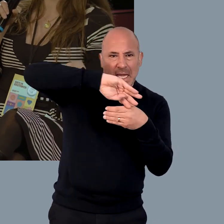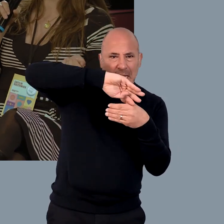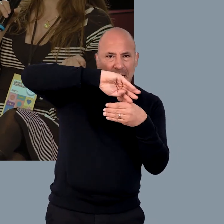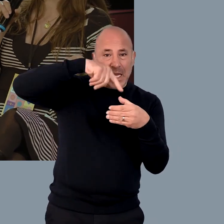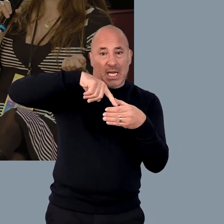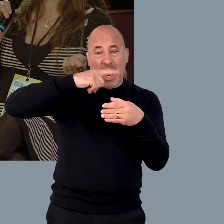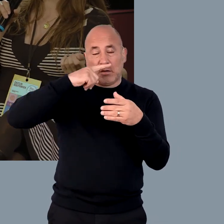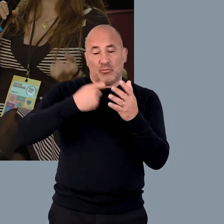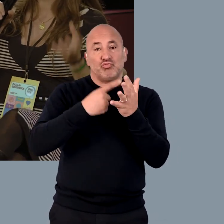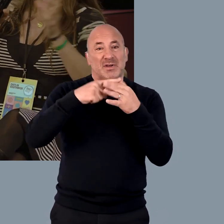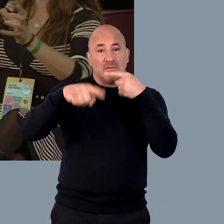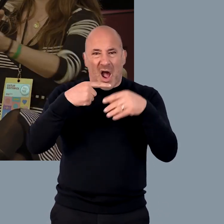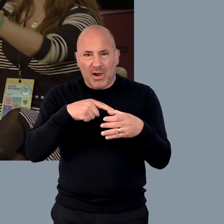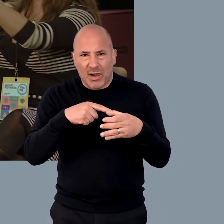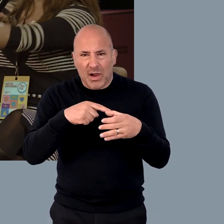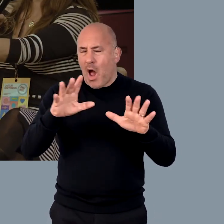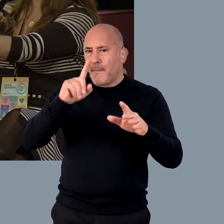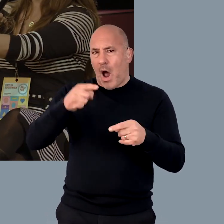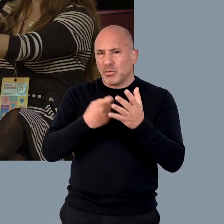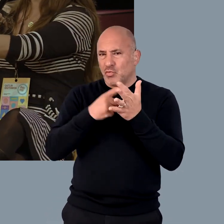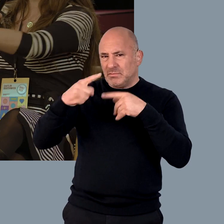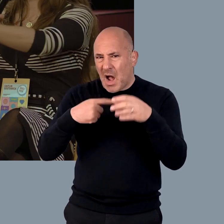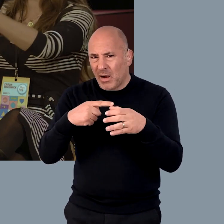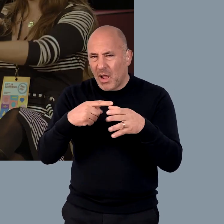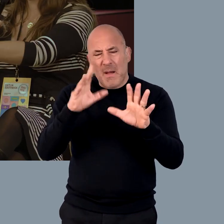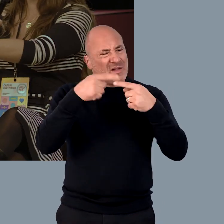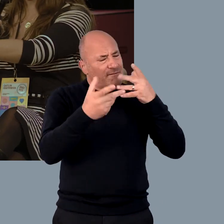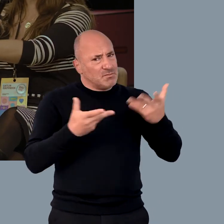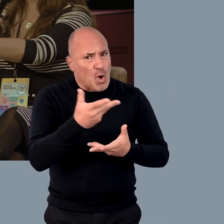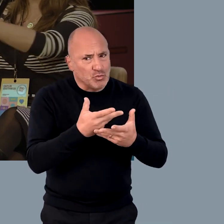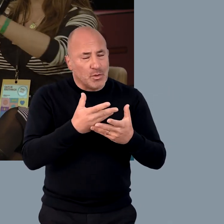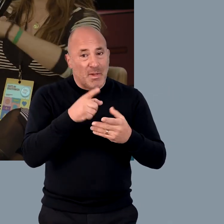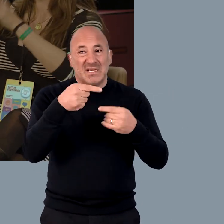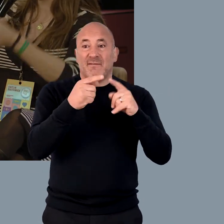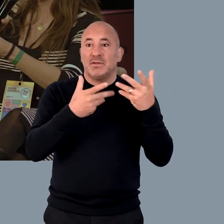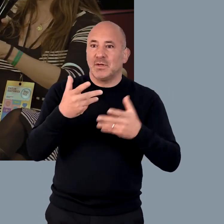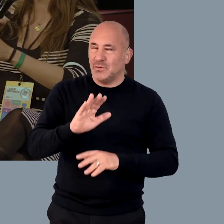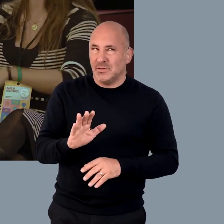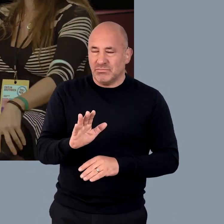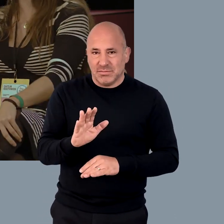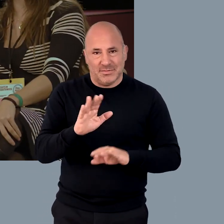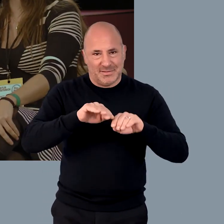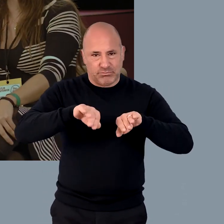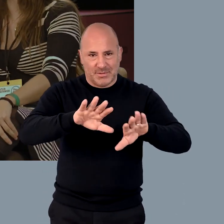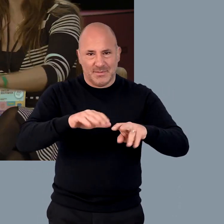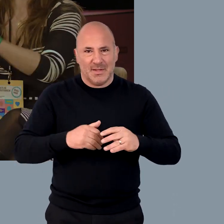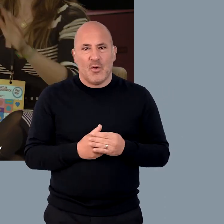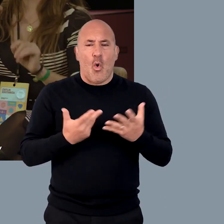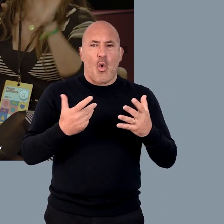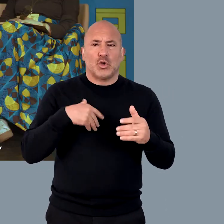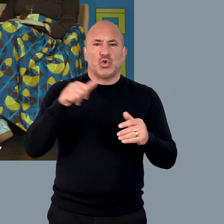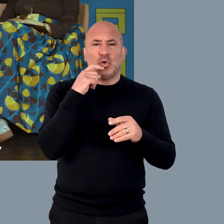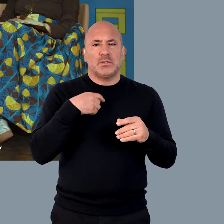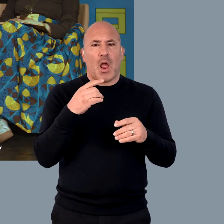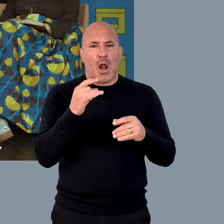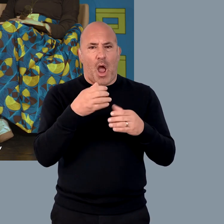more environmentally responsible to use a paper cup that was lined with plastic that could be recycled. They can't be recycled,